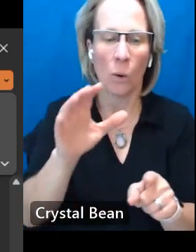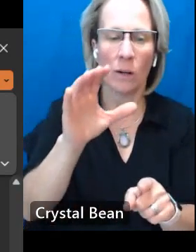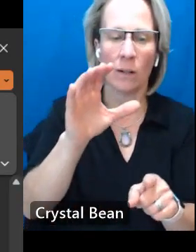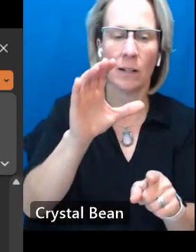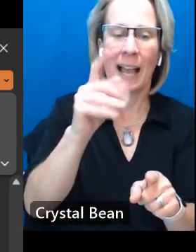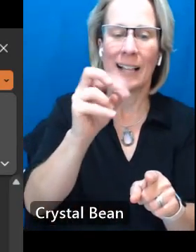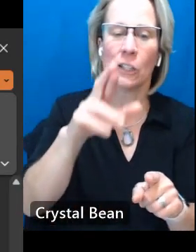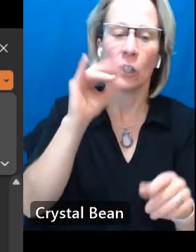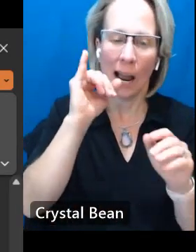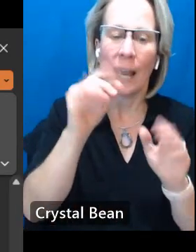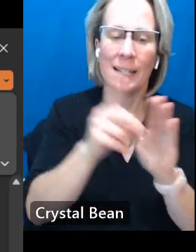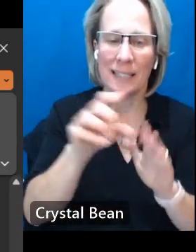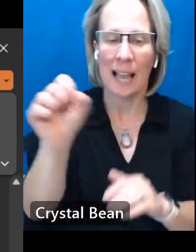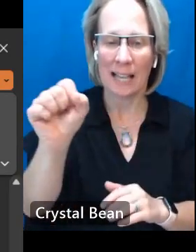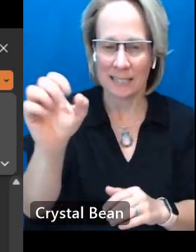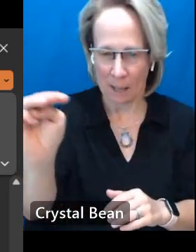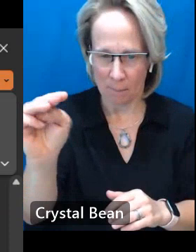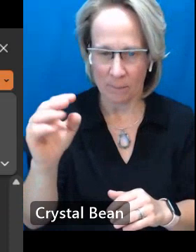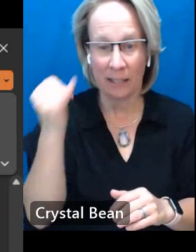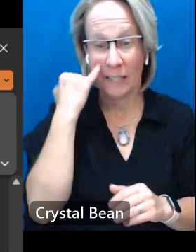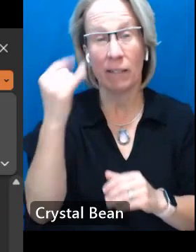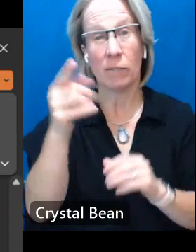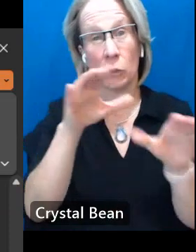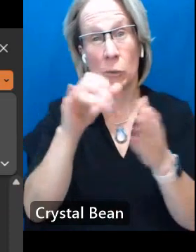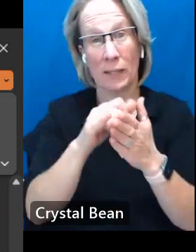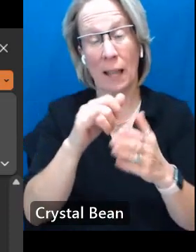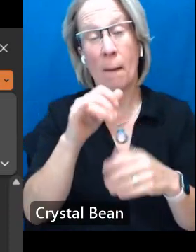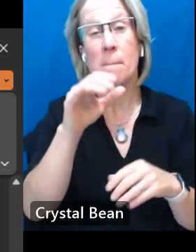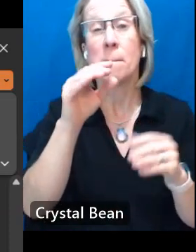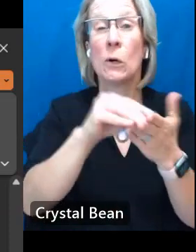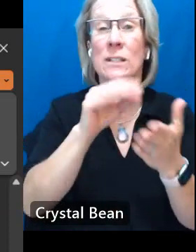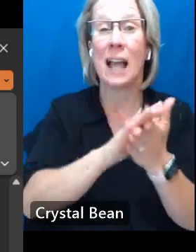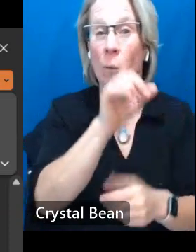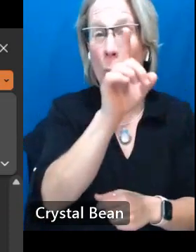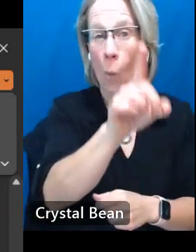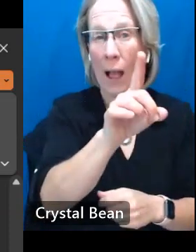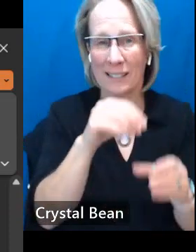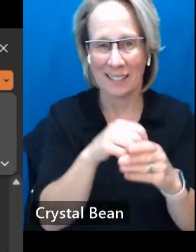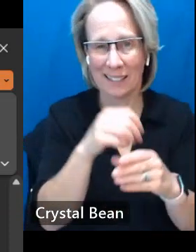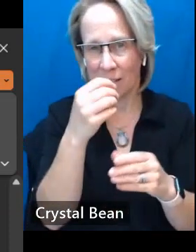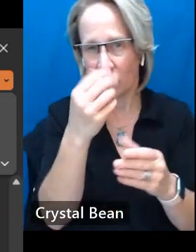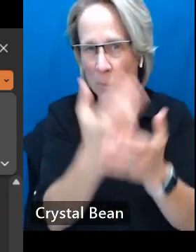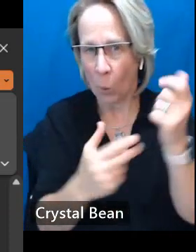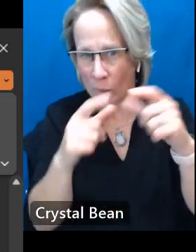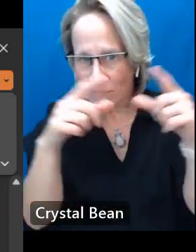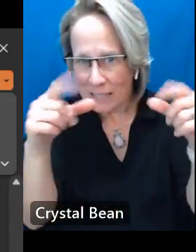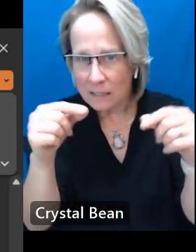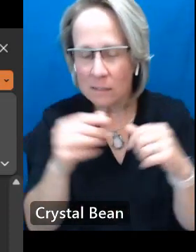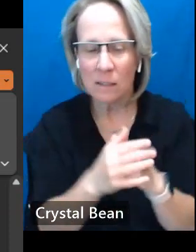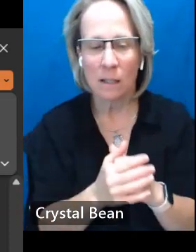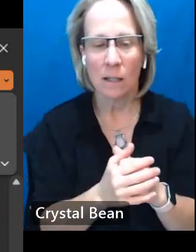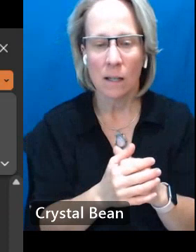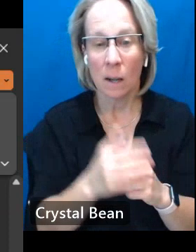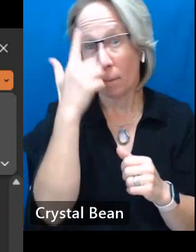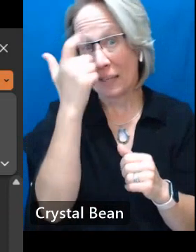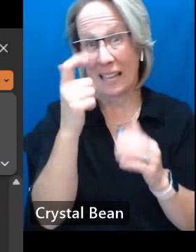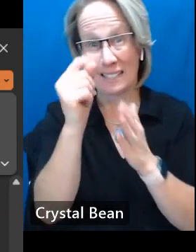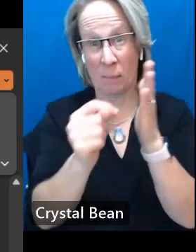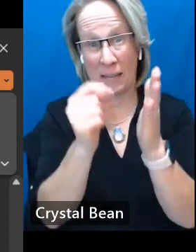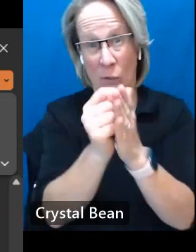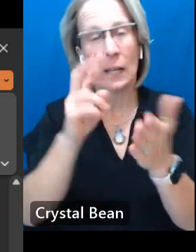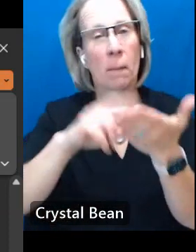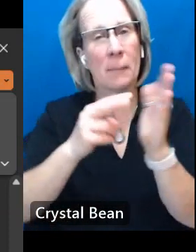year, enter 1 in both period fields. So because the period is the fiscal year, right? So